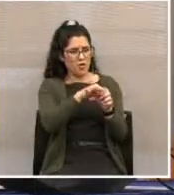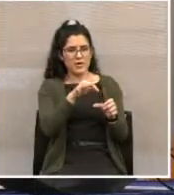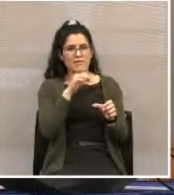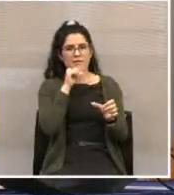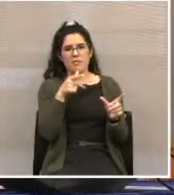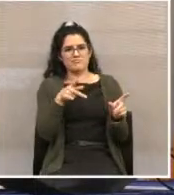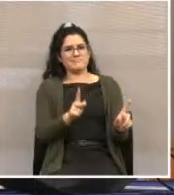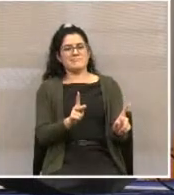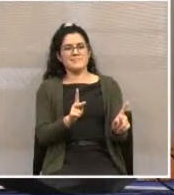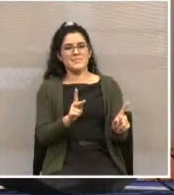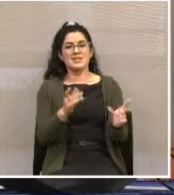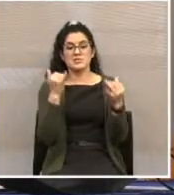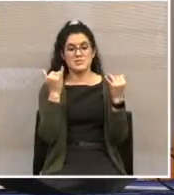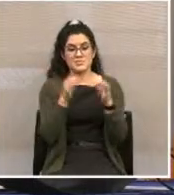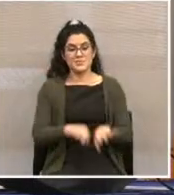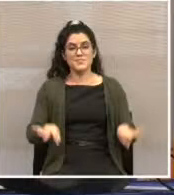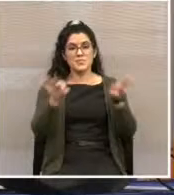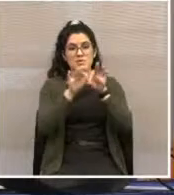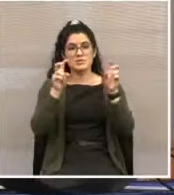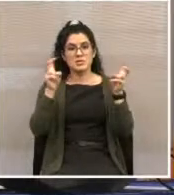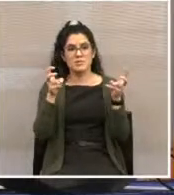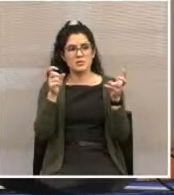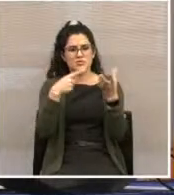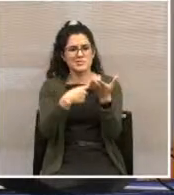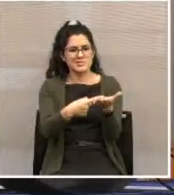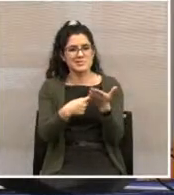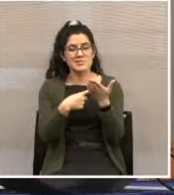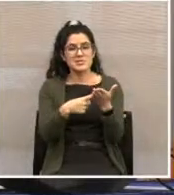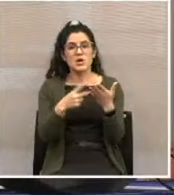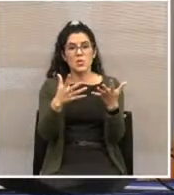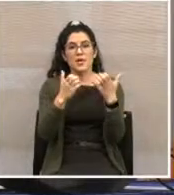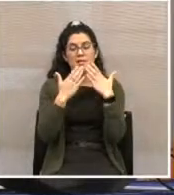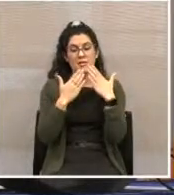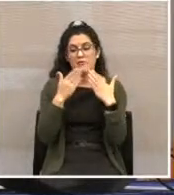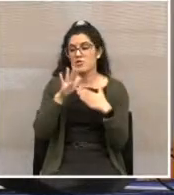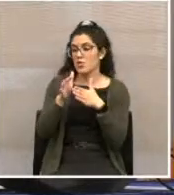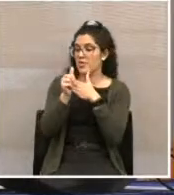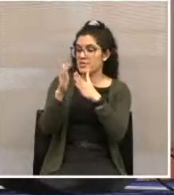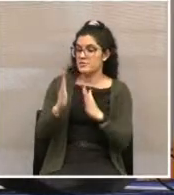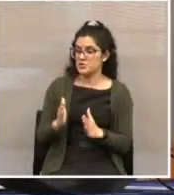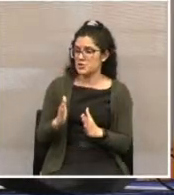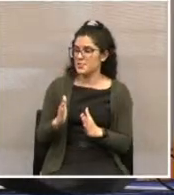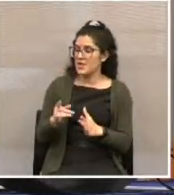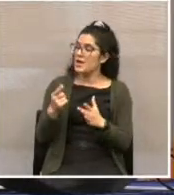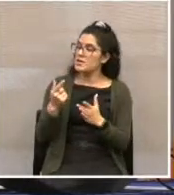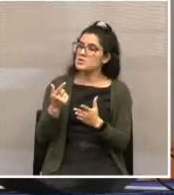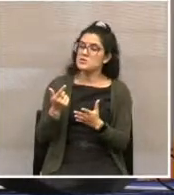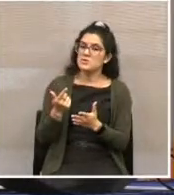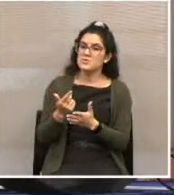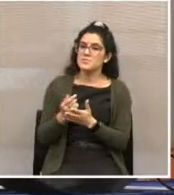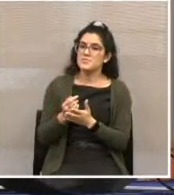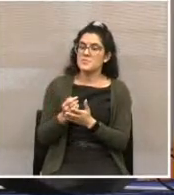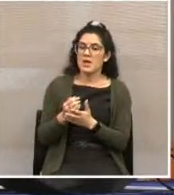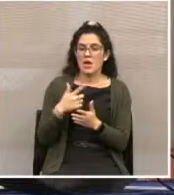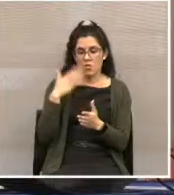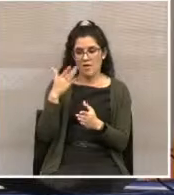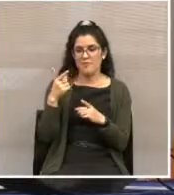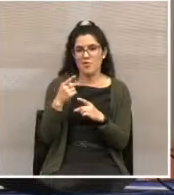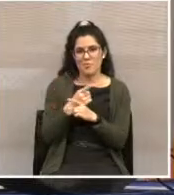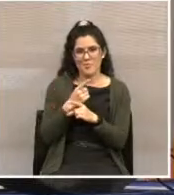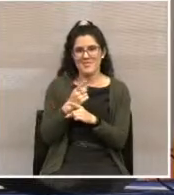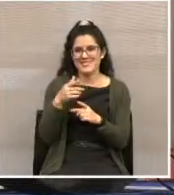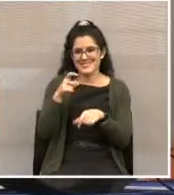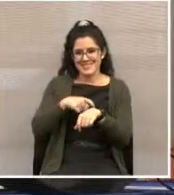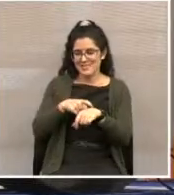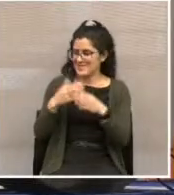is an important topic that we also need to address. So I want to thank you for your leadership. Not only I'll have the appropriate time to thank you for your